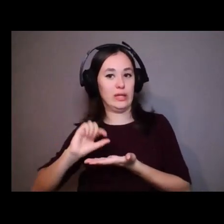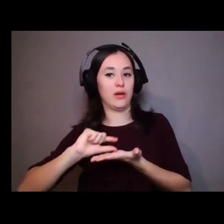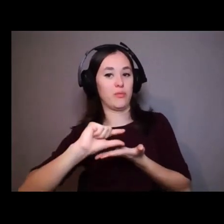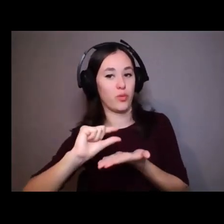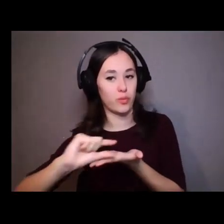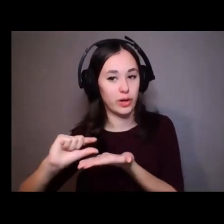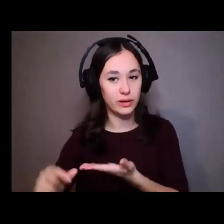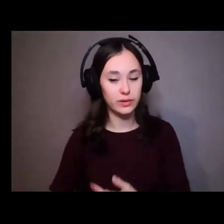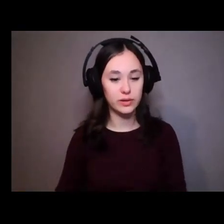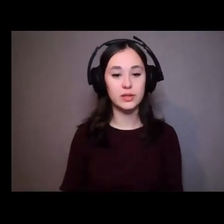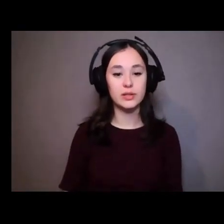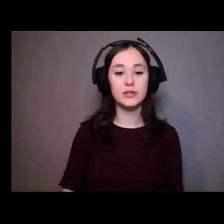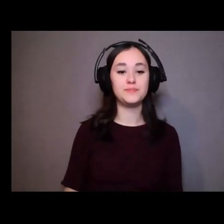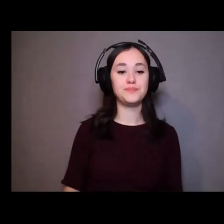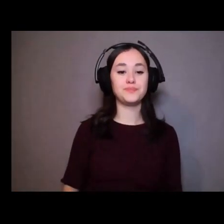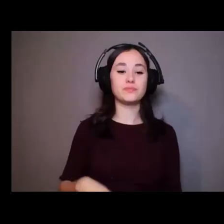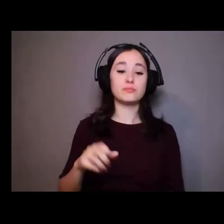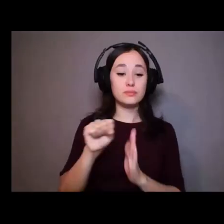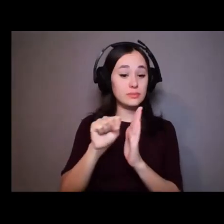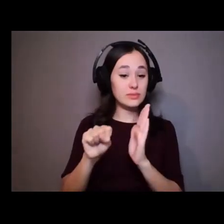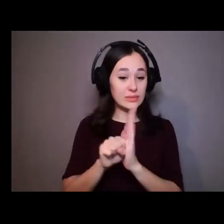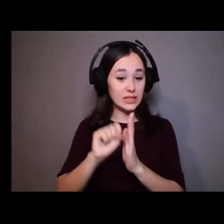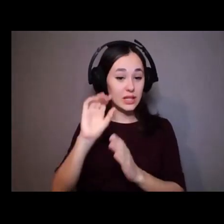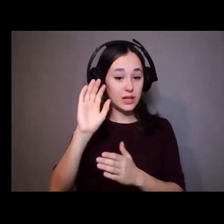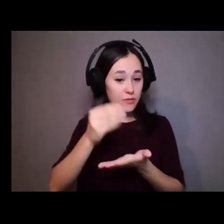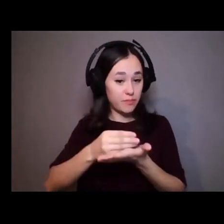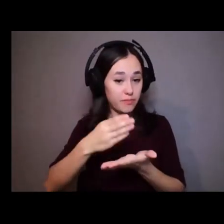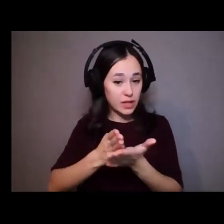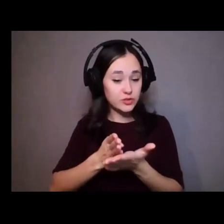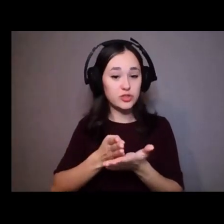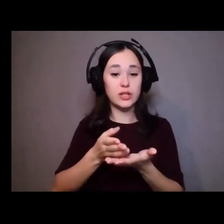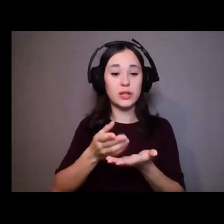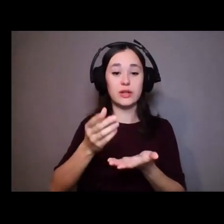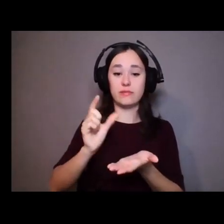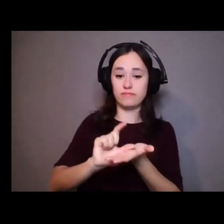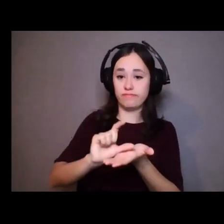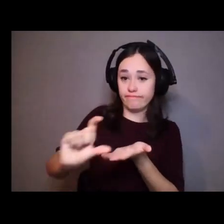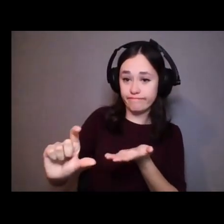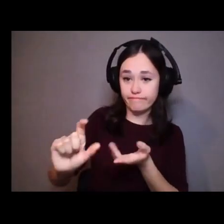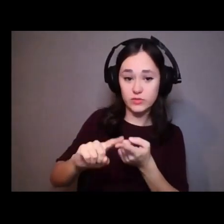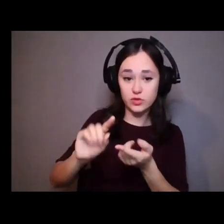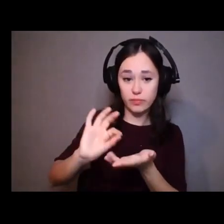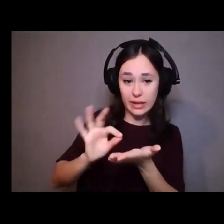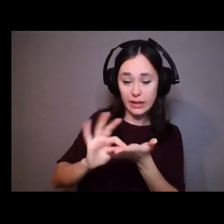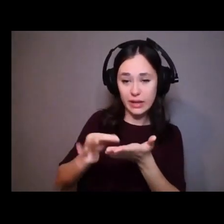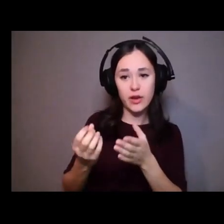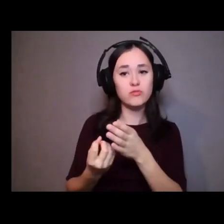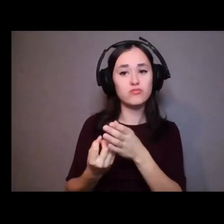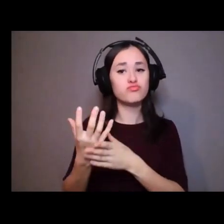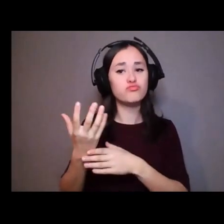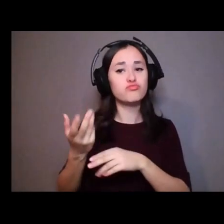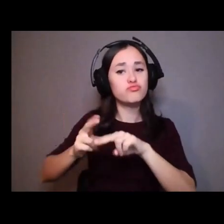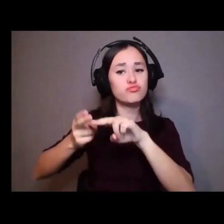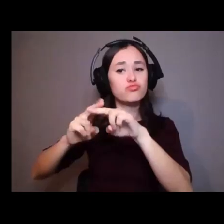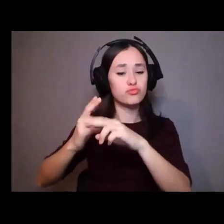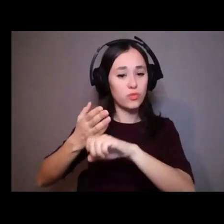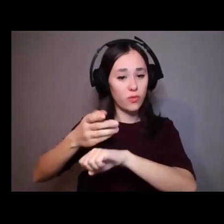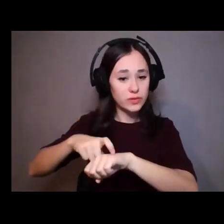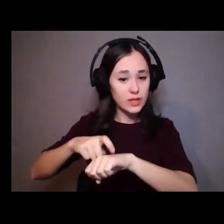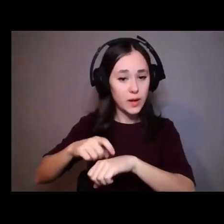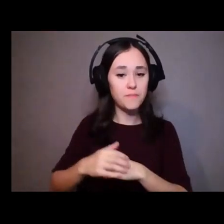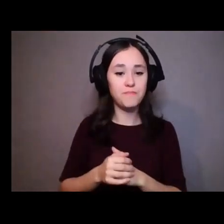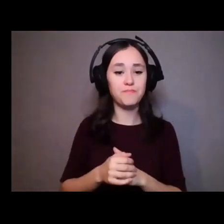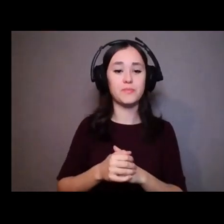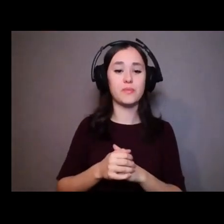has grown in recent years, with Medicaid and CHIP appropriations comprising around 22% of Colorado's total